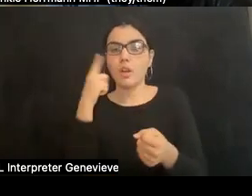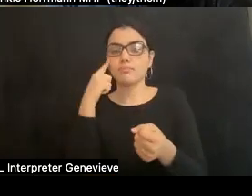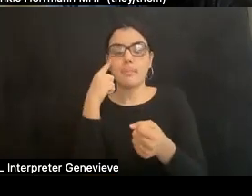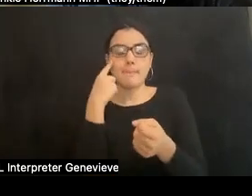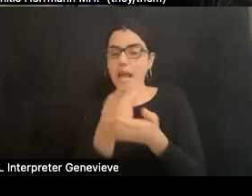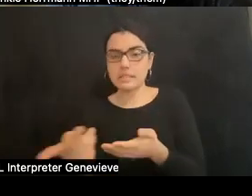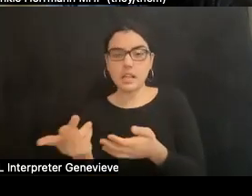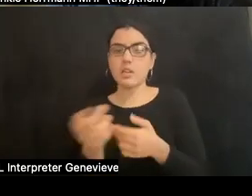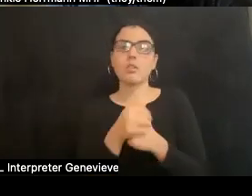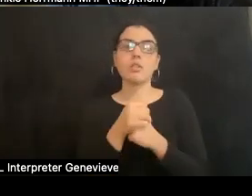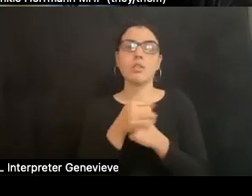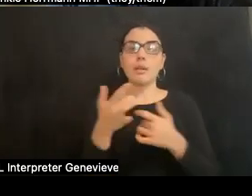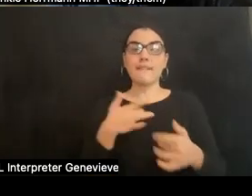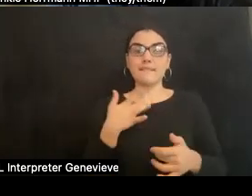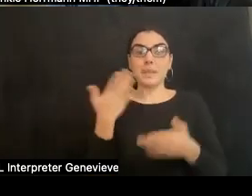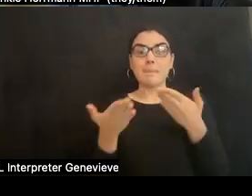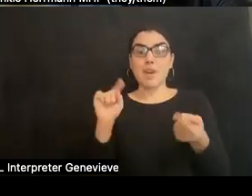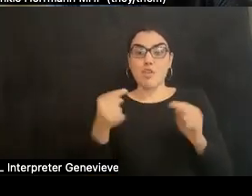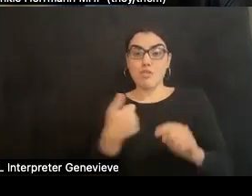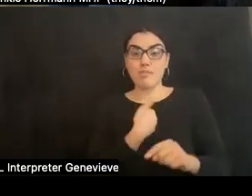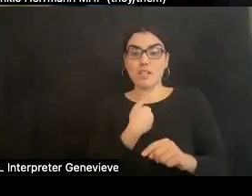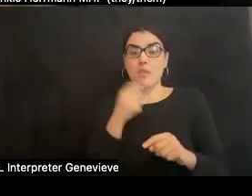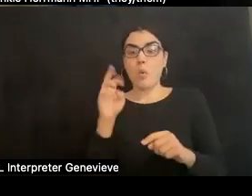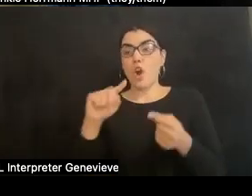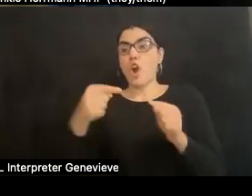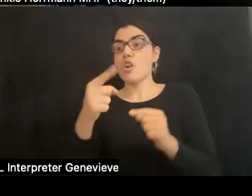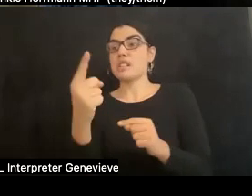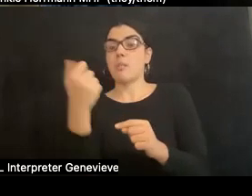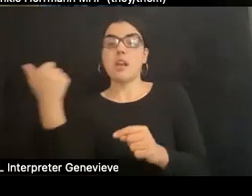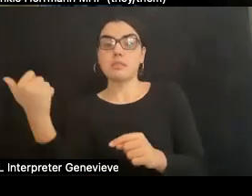when you feel you might hurt yourself or hurt somebody else.